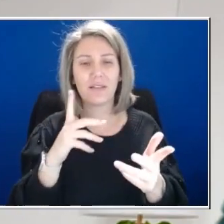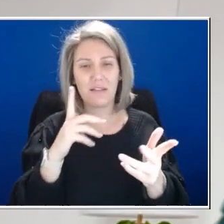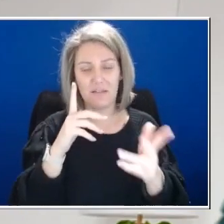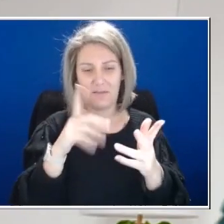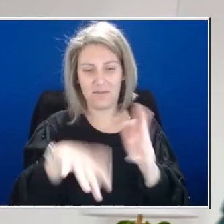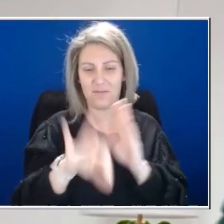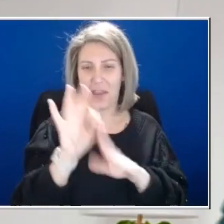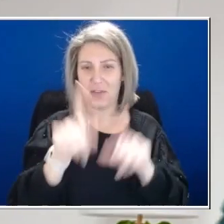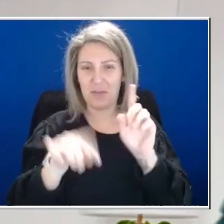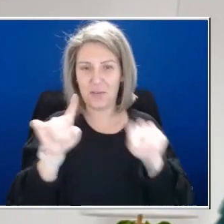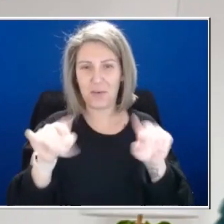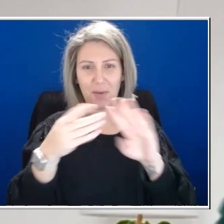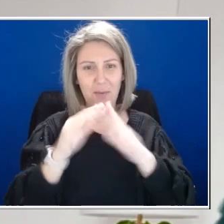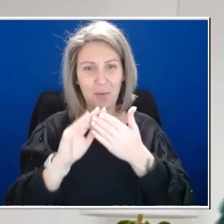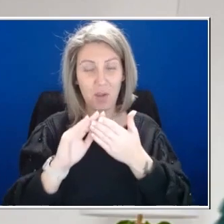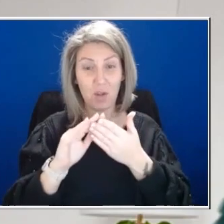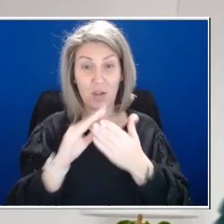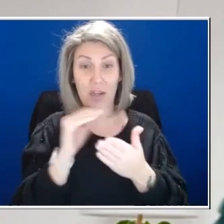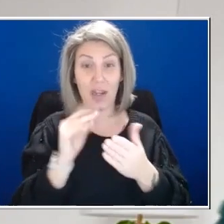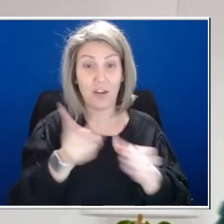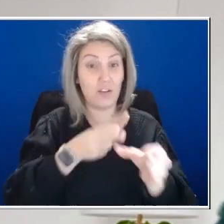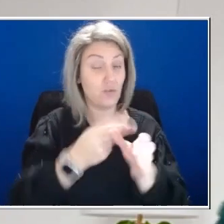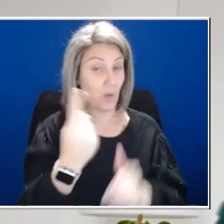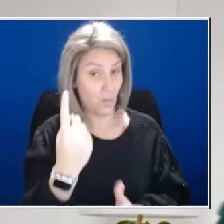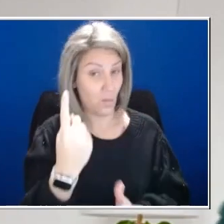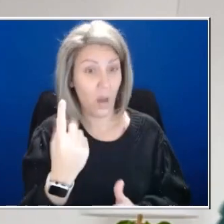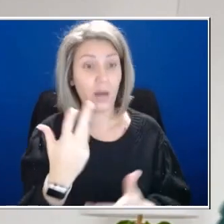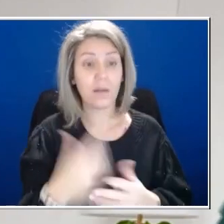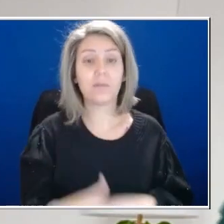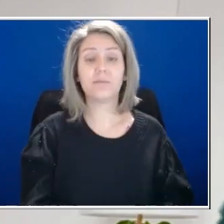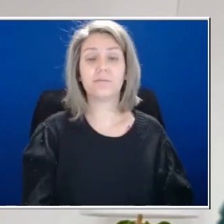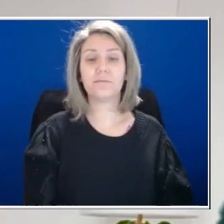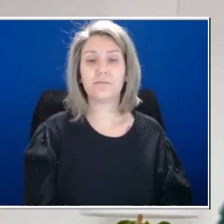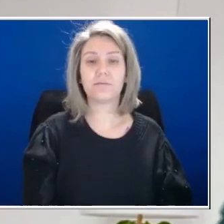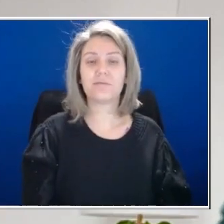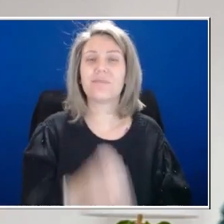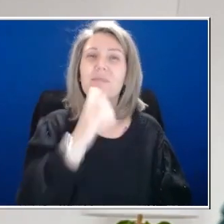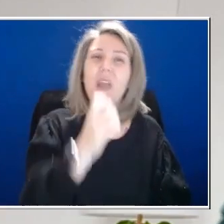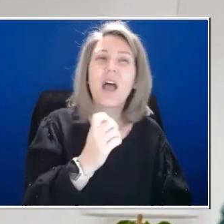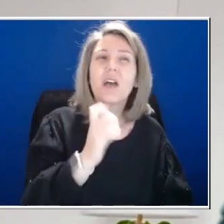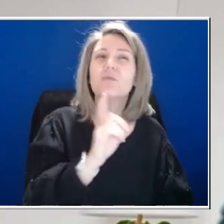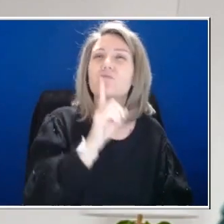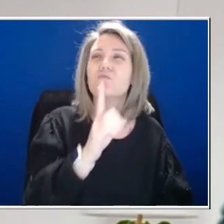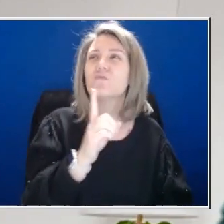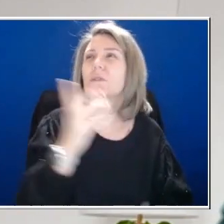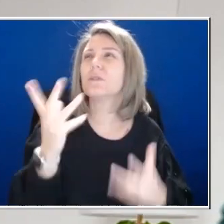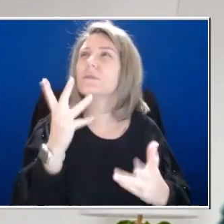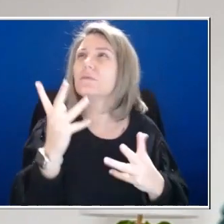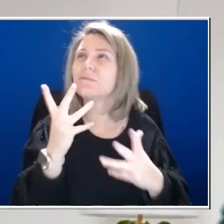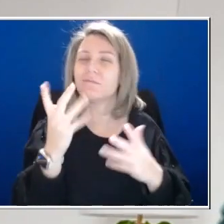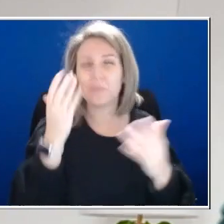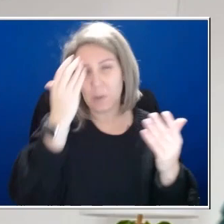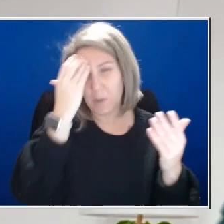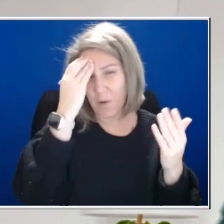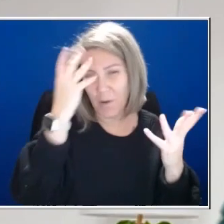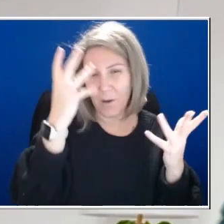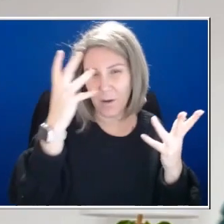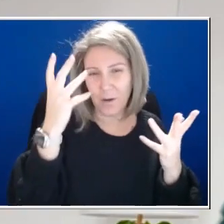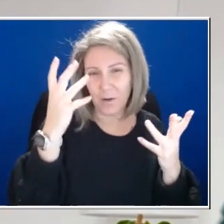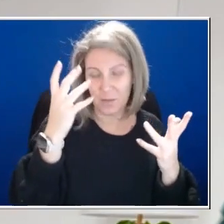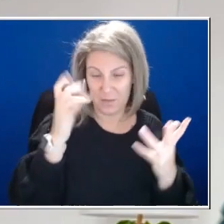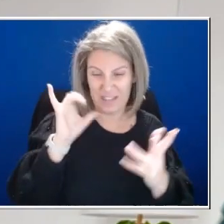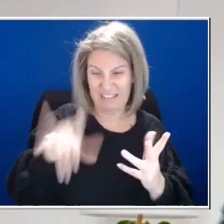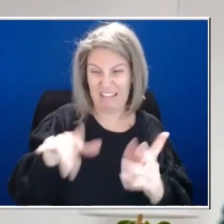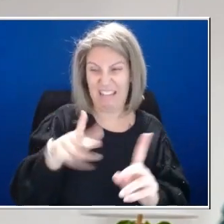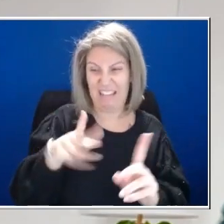communities. And I joined one, not really knowing that this was